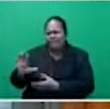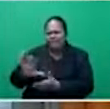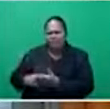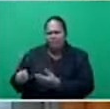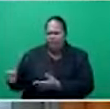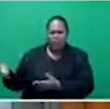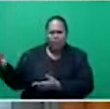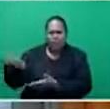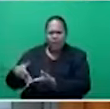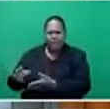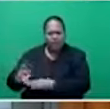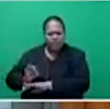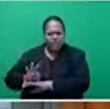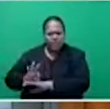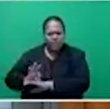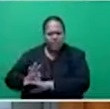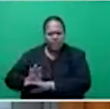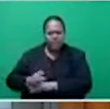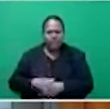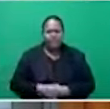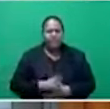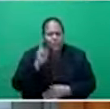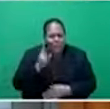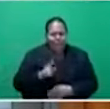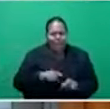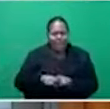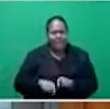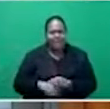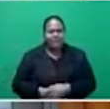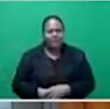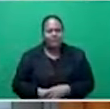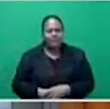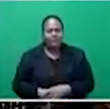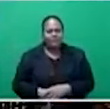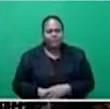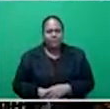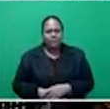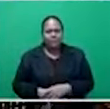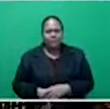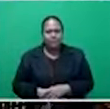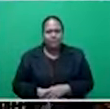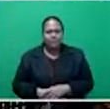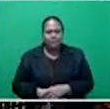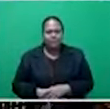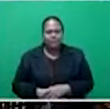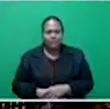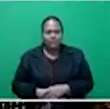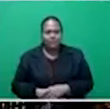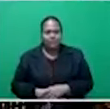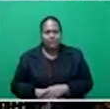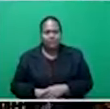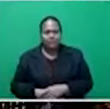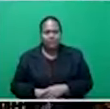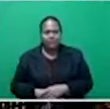that mitigating inflation. You made your point.